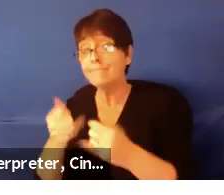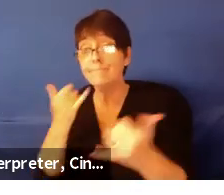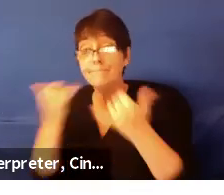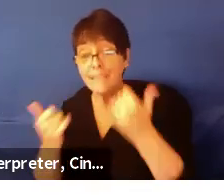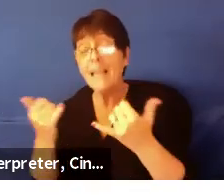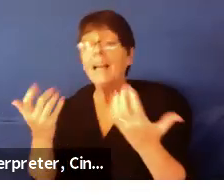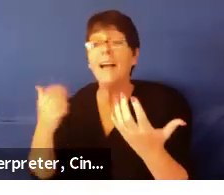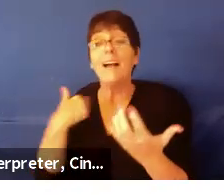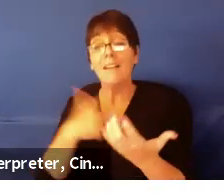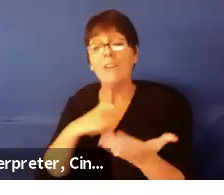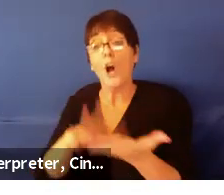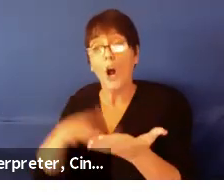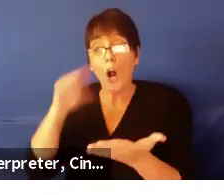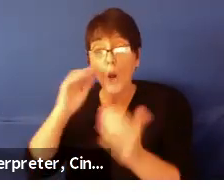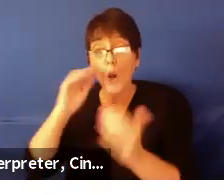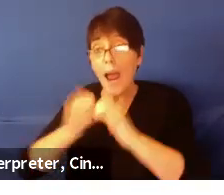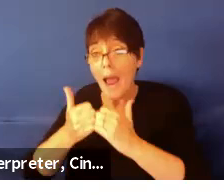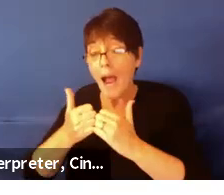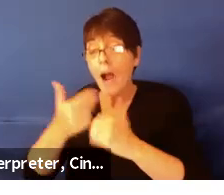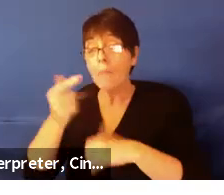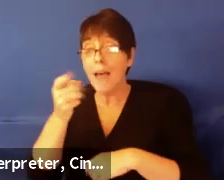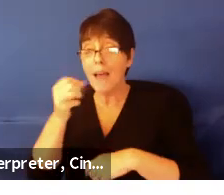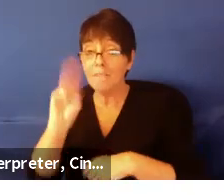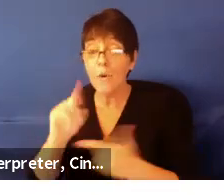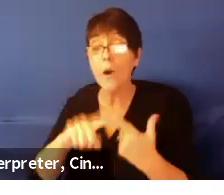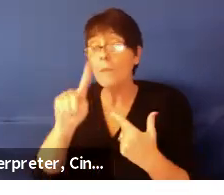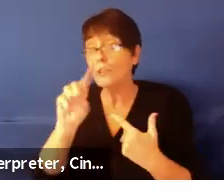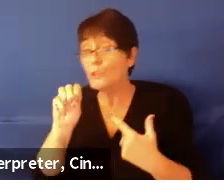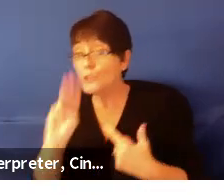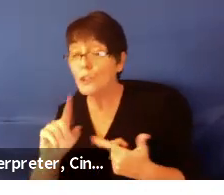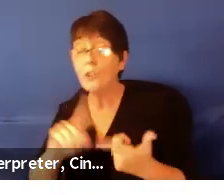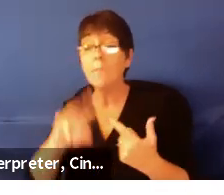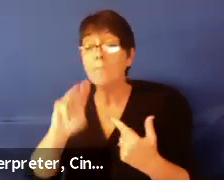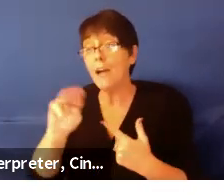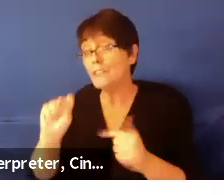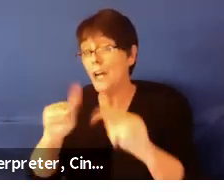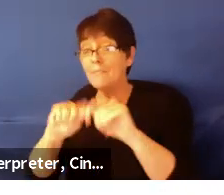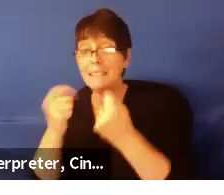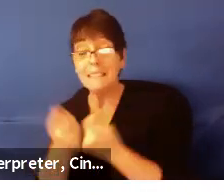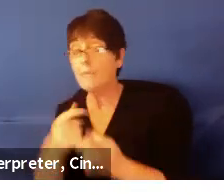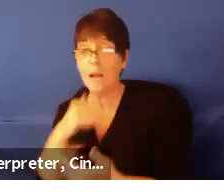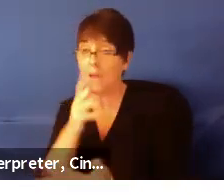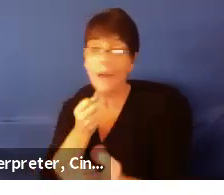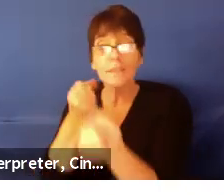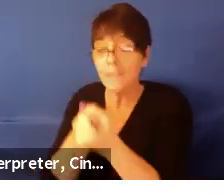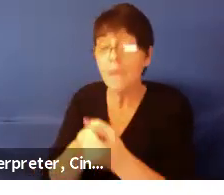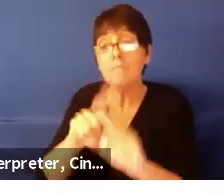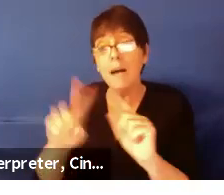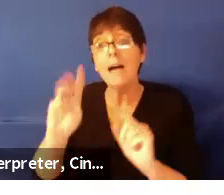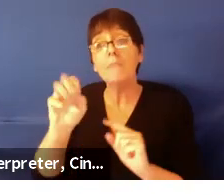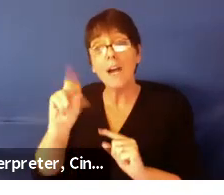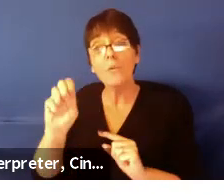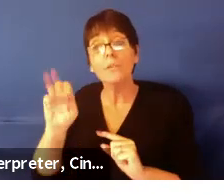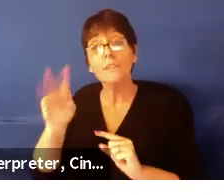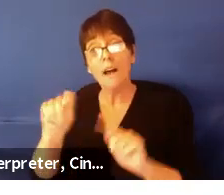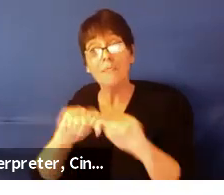curve. You have to learn the platform. We use Microsoft Teams. That's not an endorsement, that's just what we use. But it takes